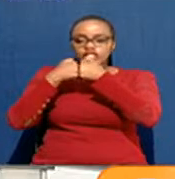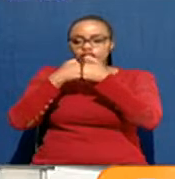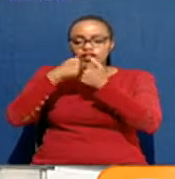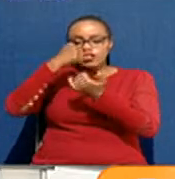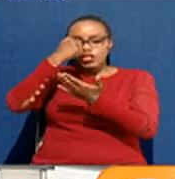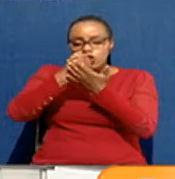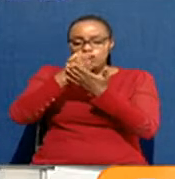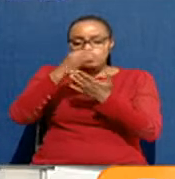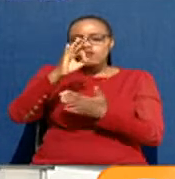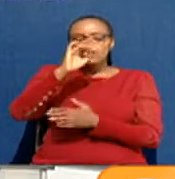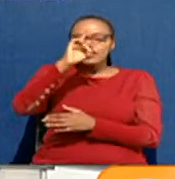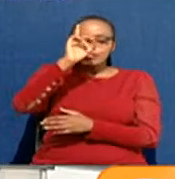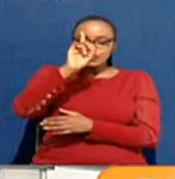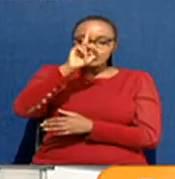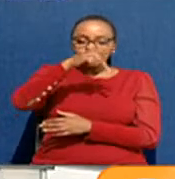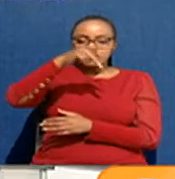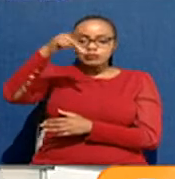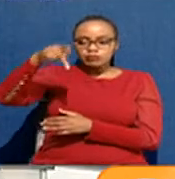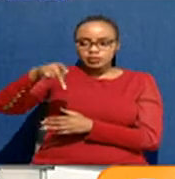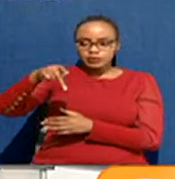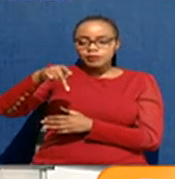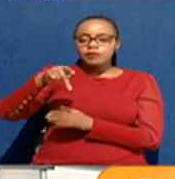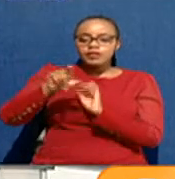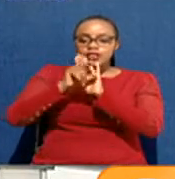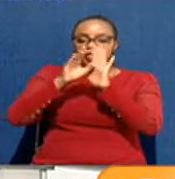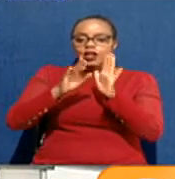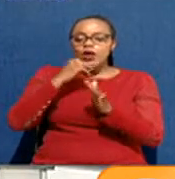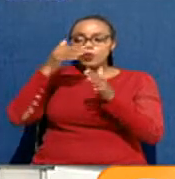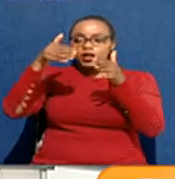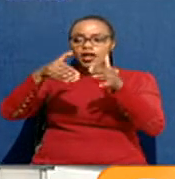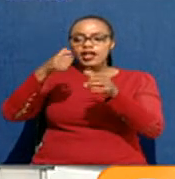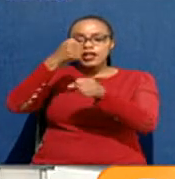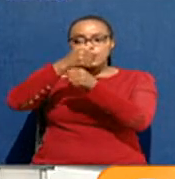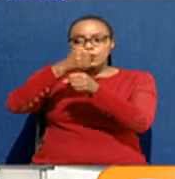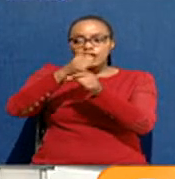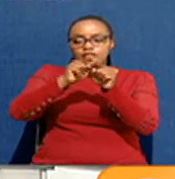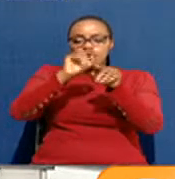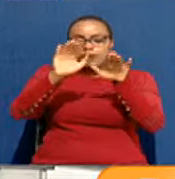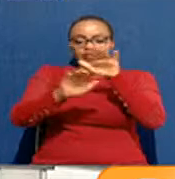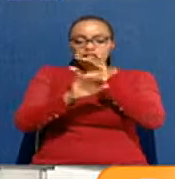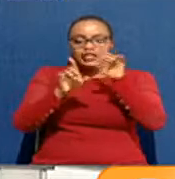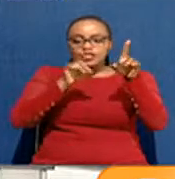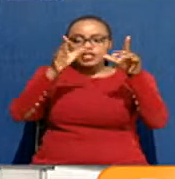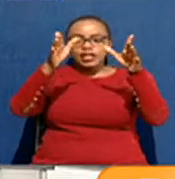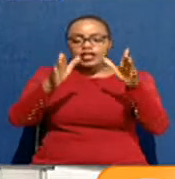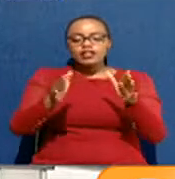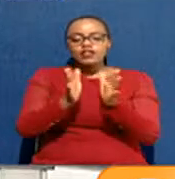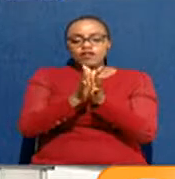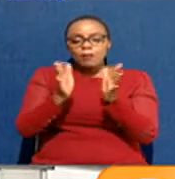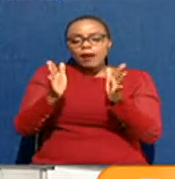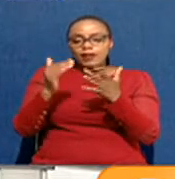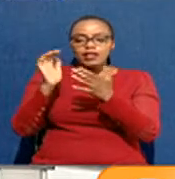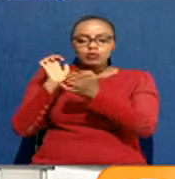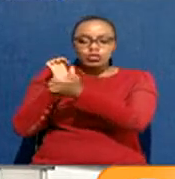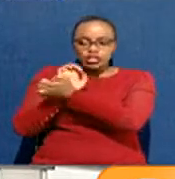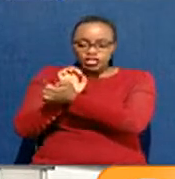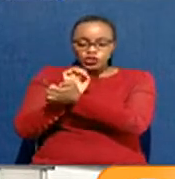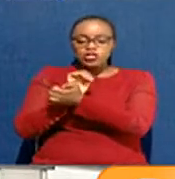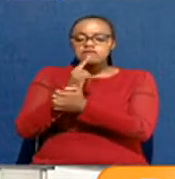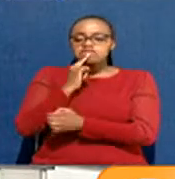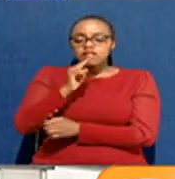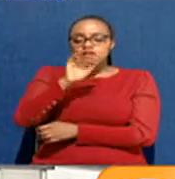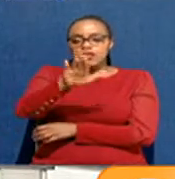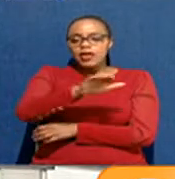of the Director of Public Prosecutions. The lawyer, who is currently serving as an Assistant Director of Public Prosecutions, told the